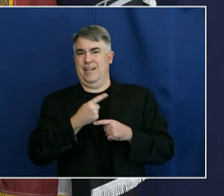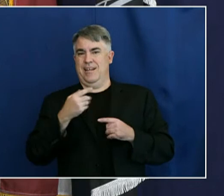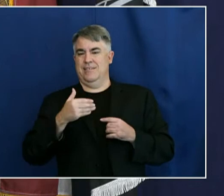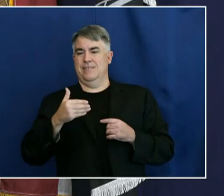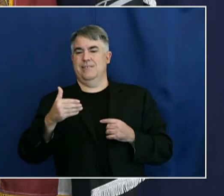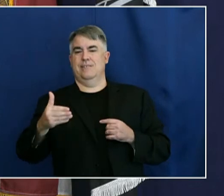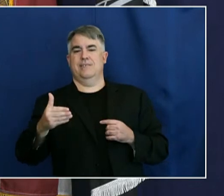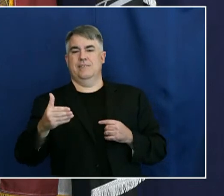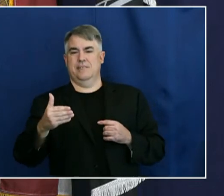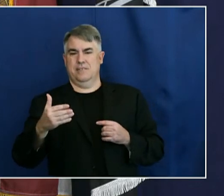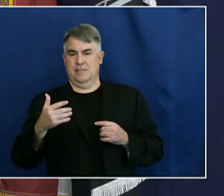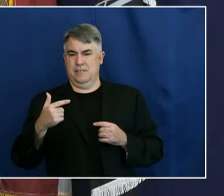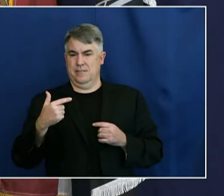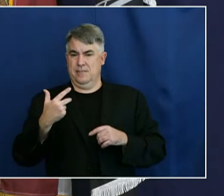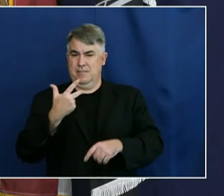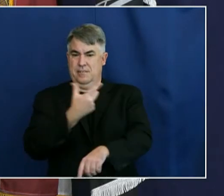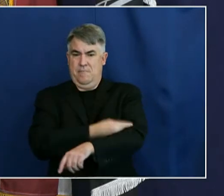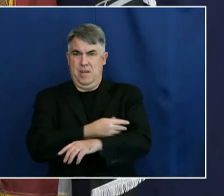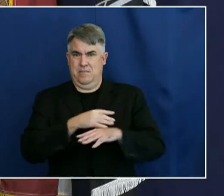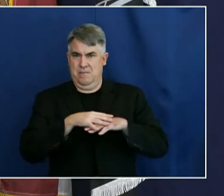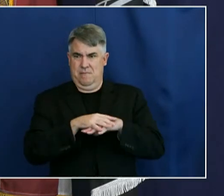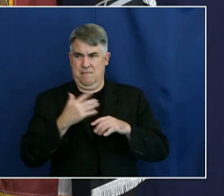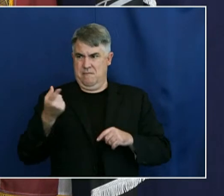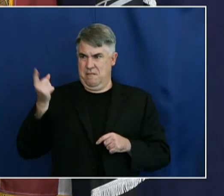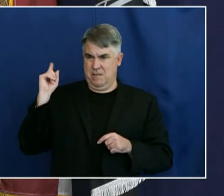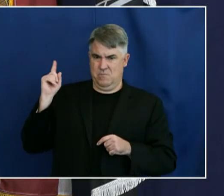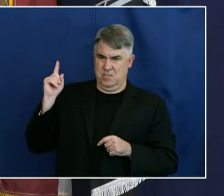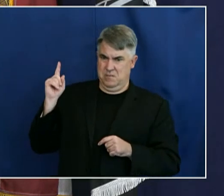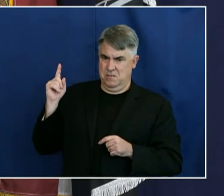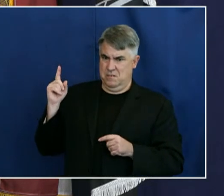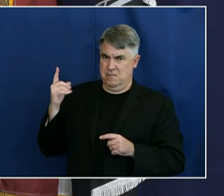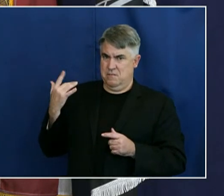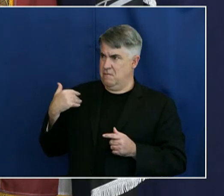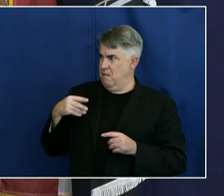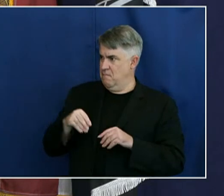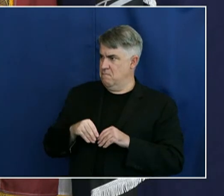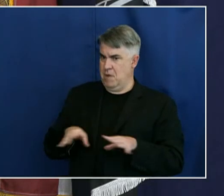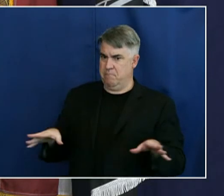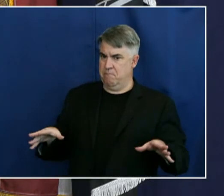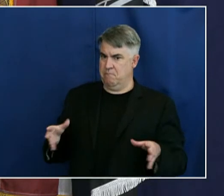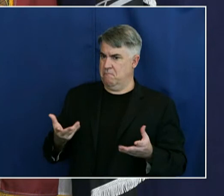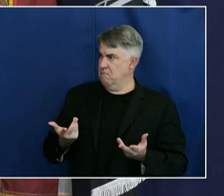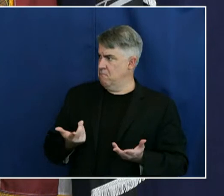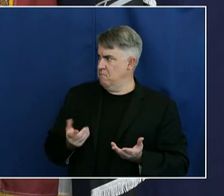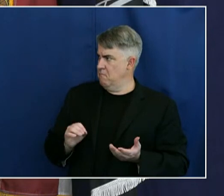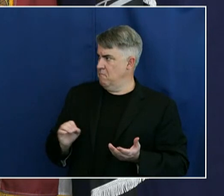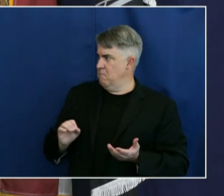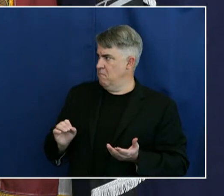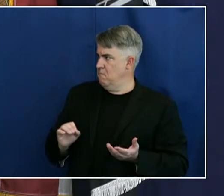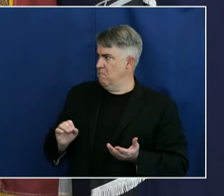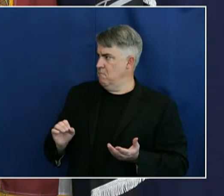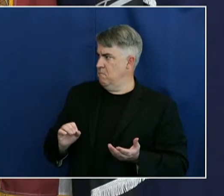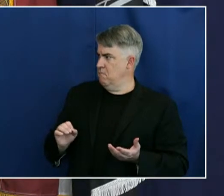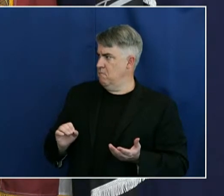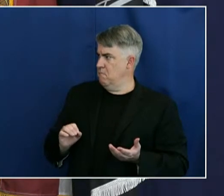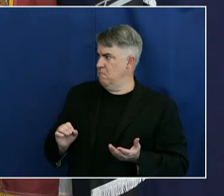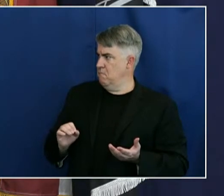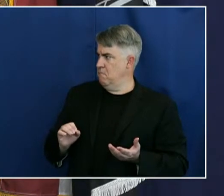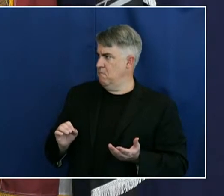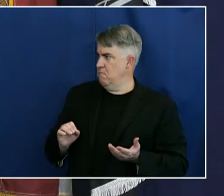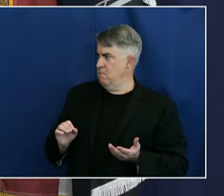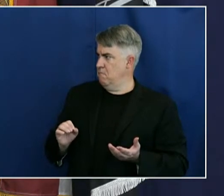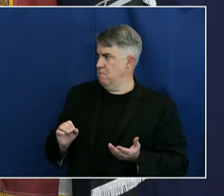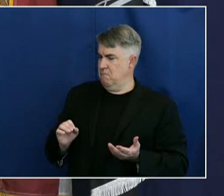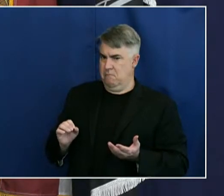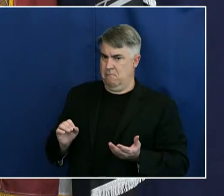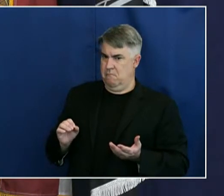a surge in cases kind of Tuesday? Maybe, I guess we don't have a number for today, but I imagine you would have